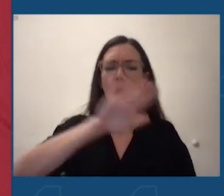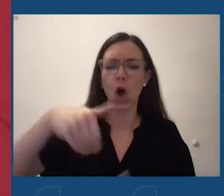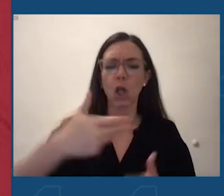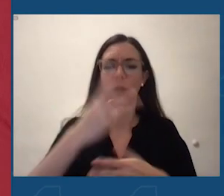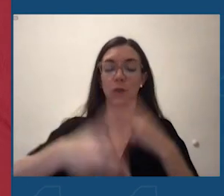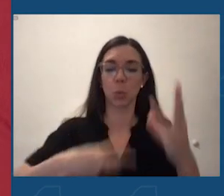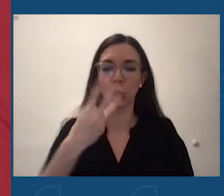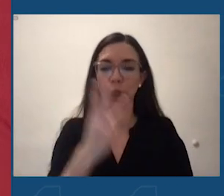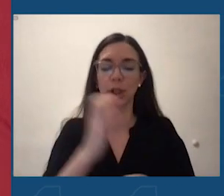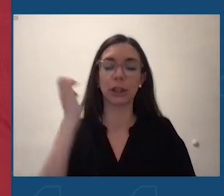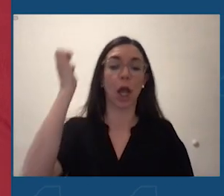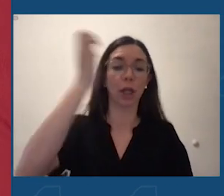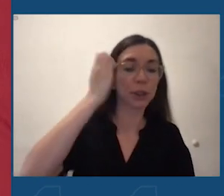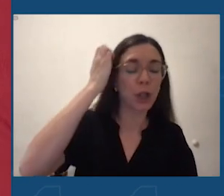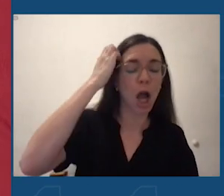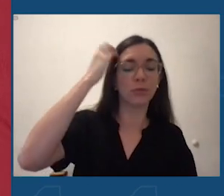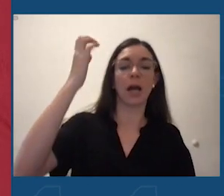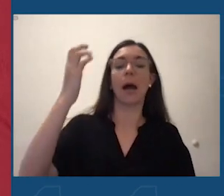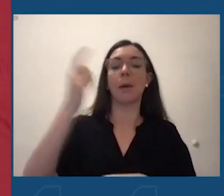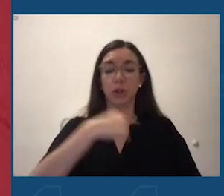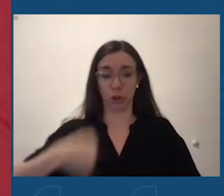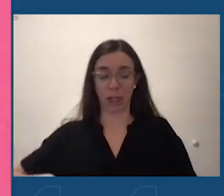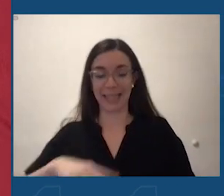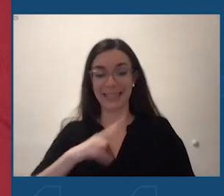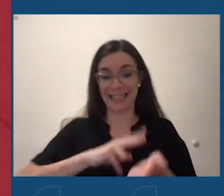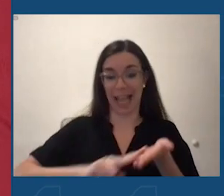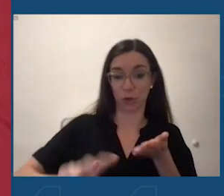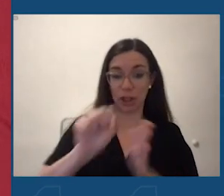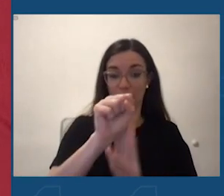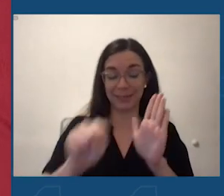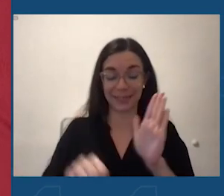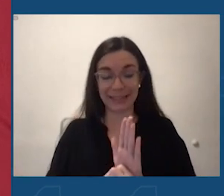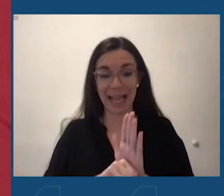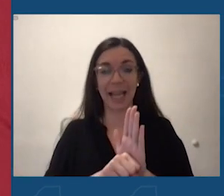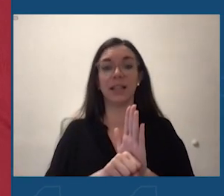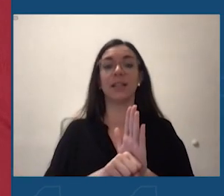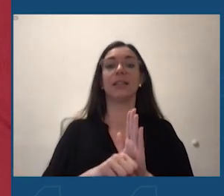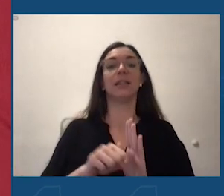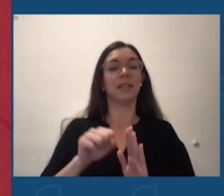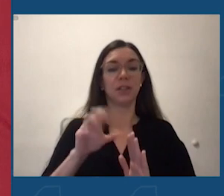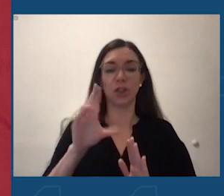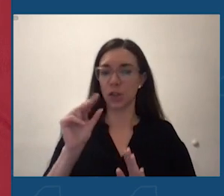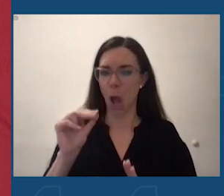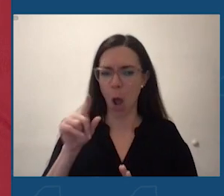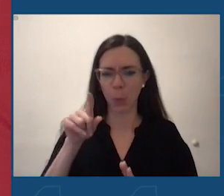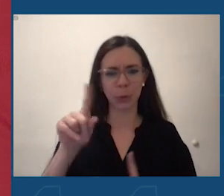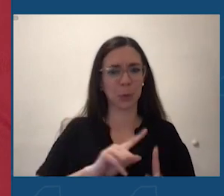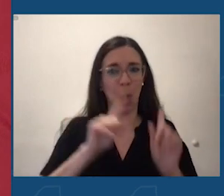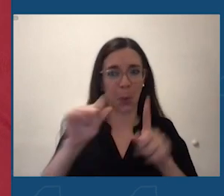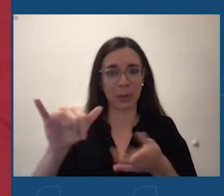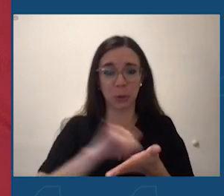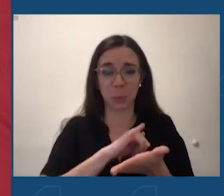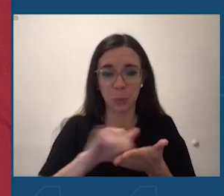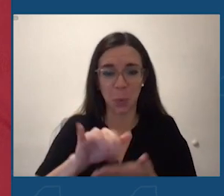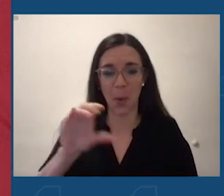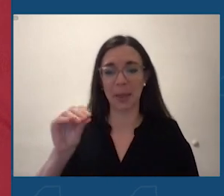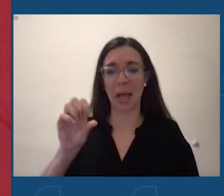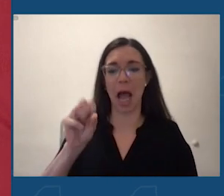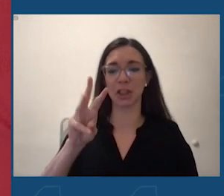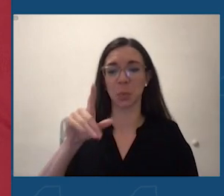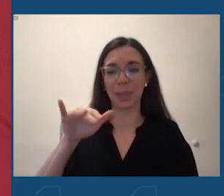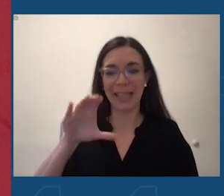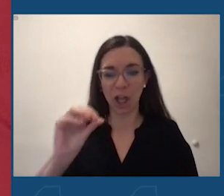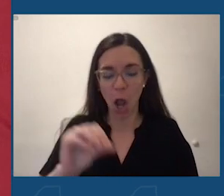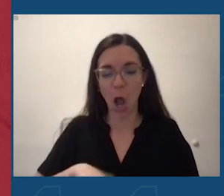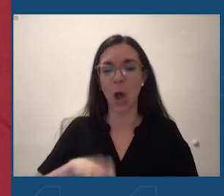And a Secretary of State goes all over. No, you're going to Oswego and Jamestown and Watertown and